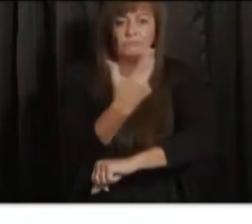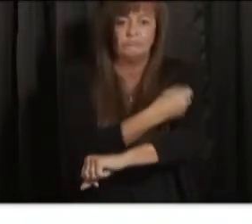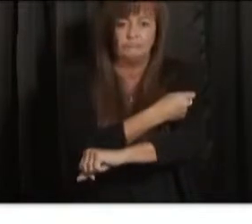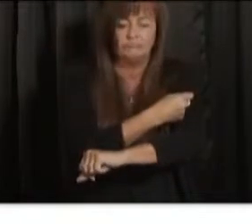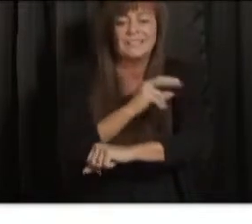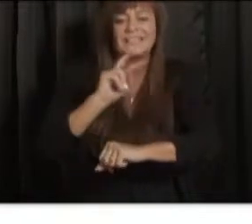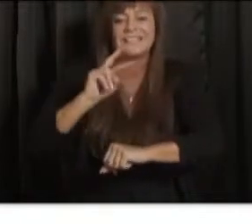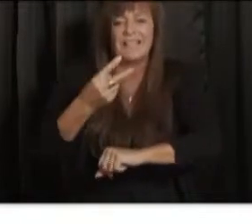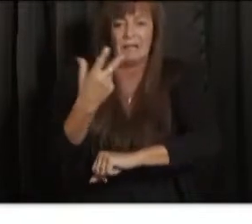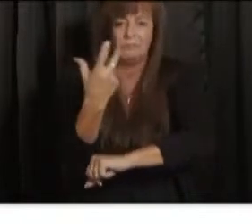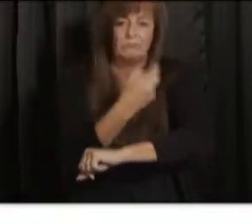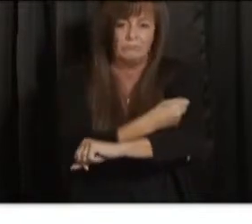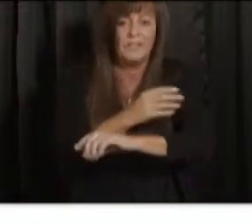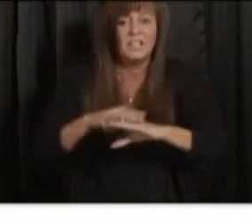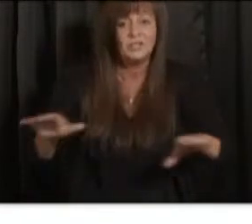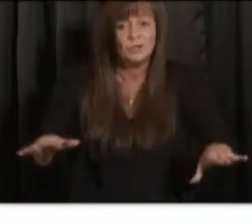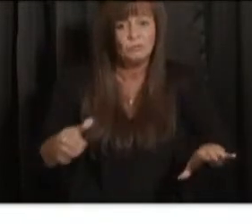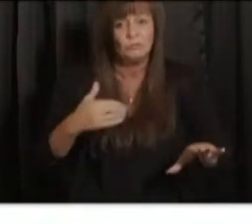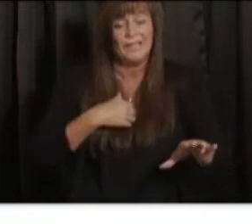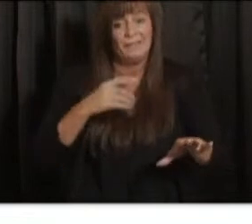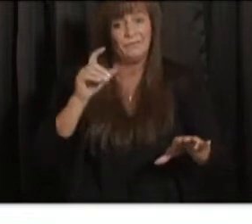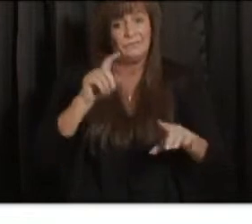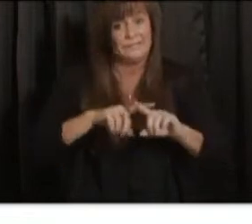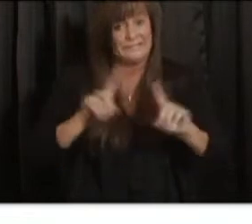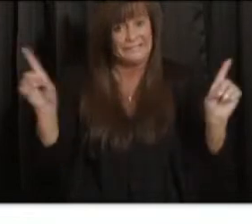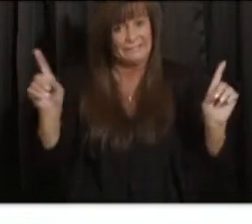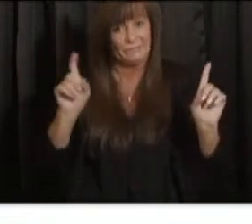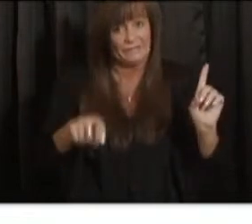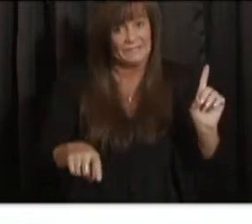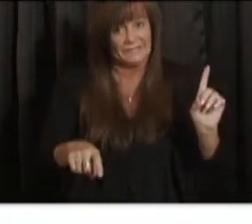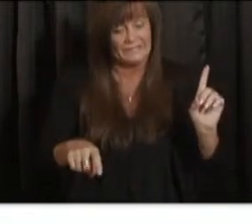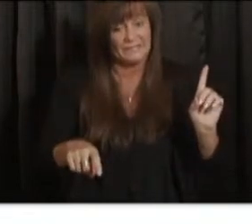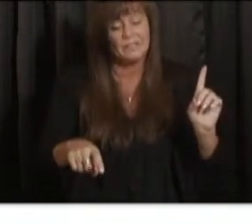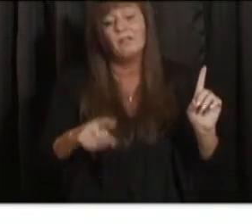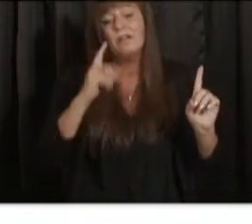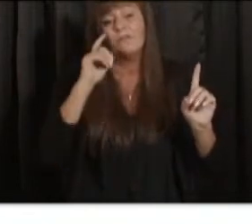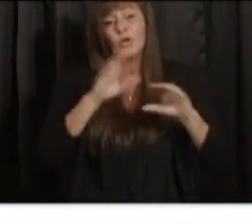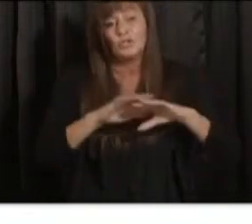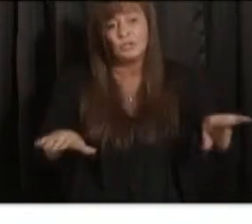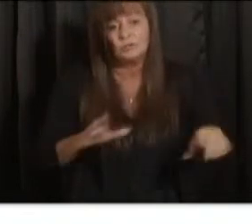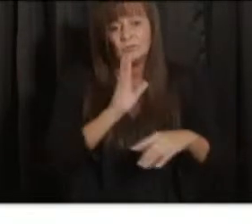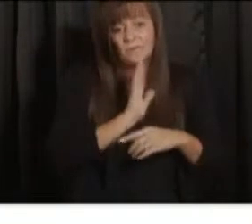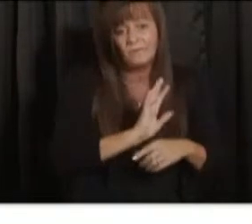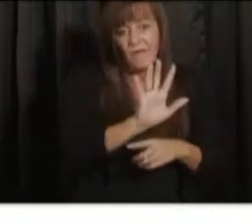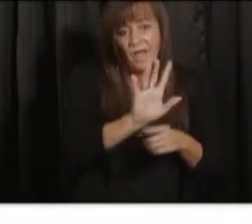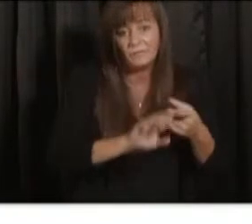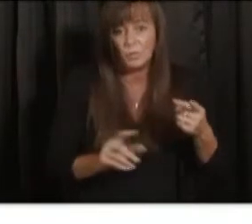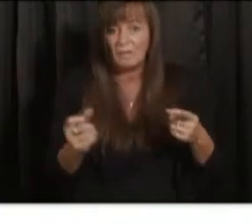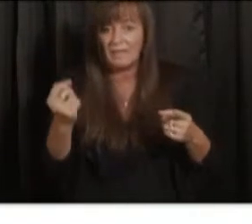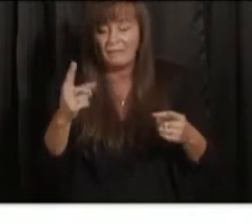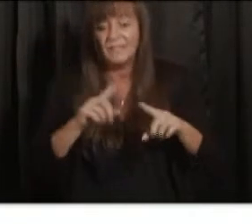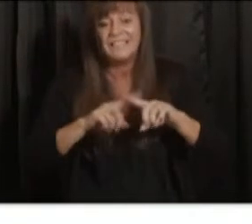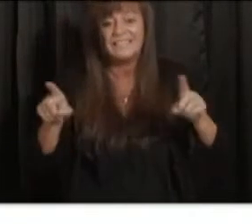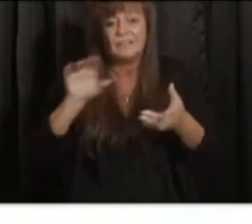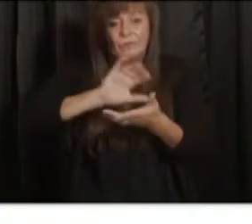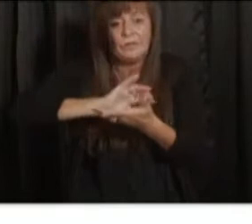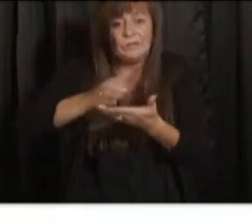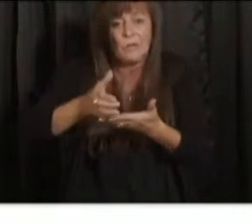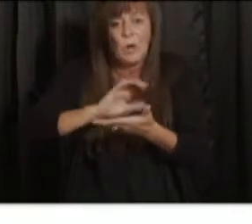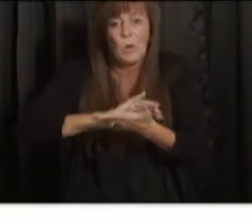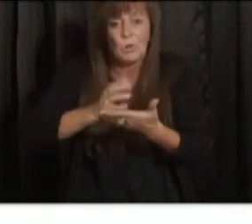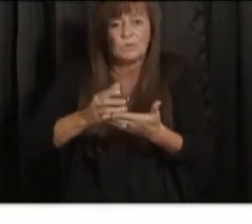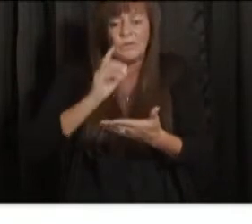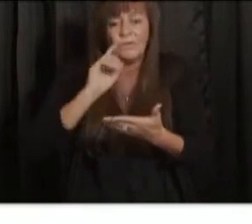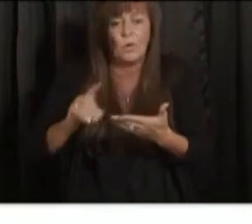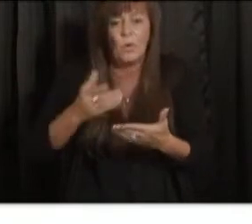than adolescents, the vaccine for 5 to 11-year-olds uses a different dosage than the one that already authorized for people 12